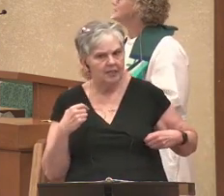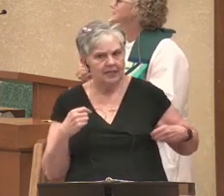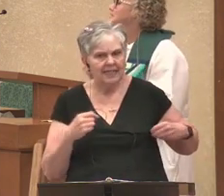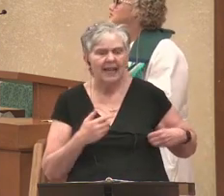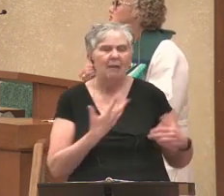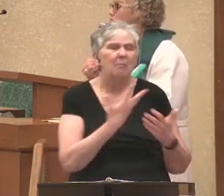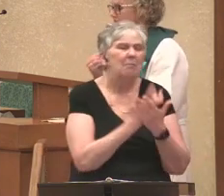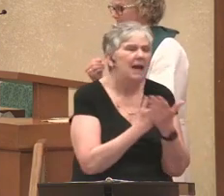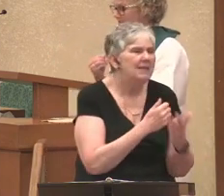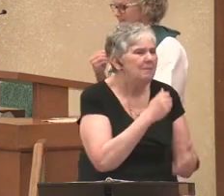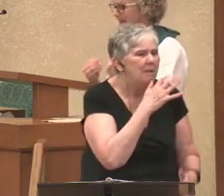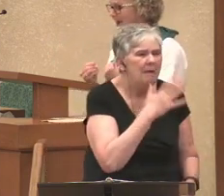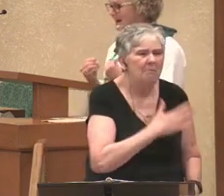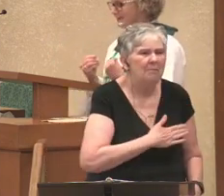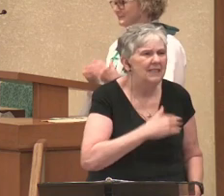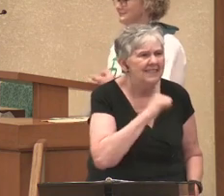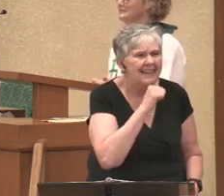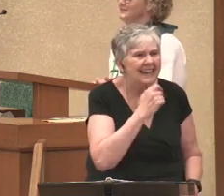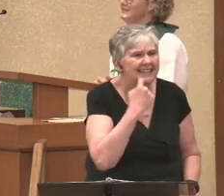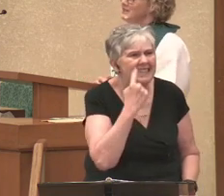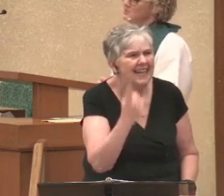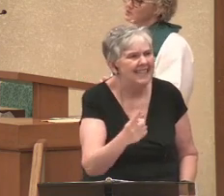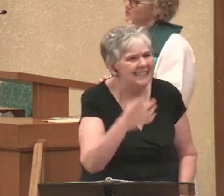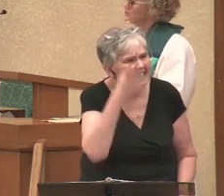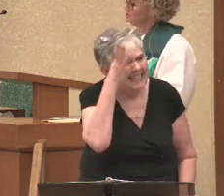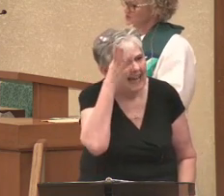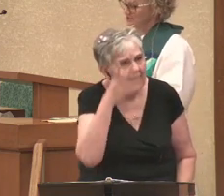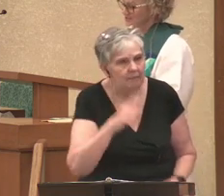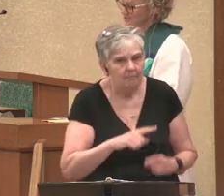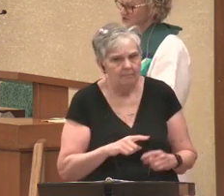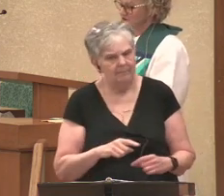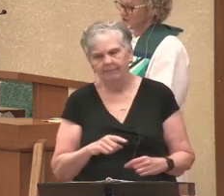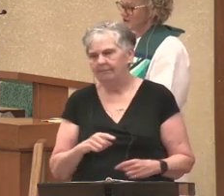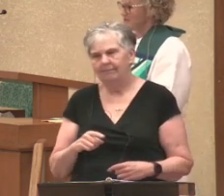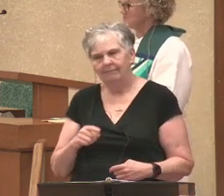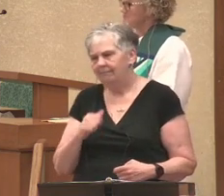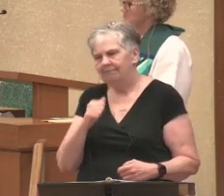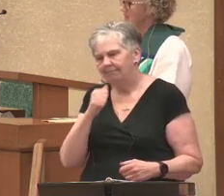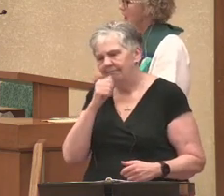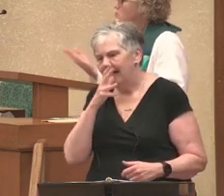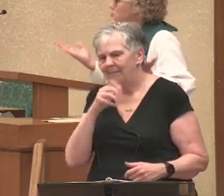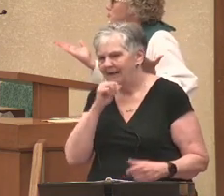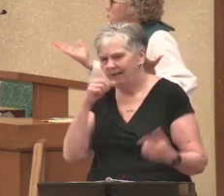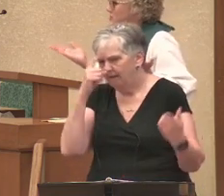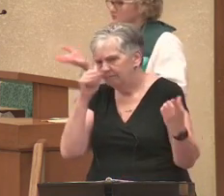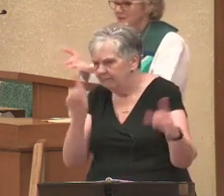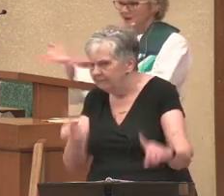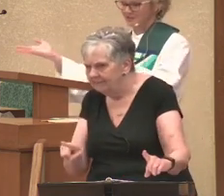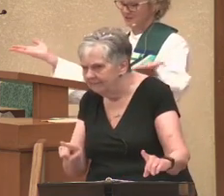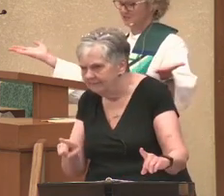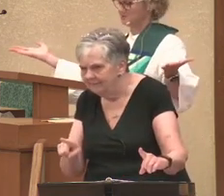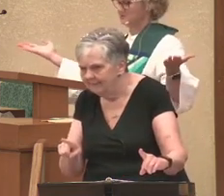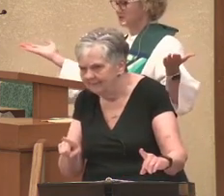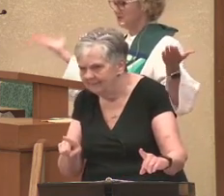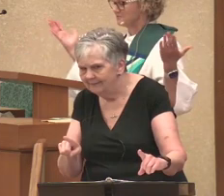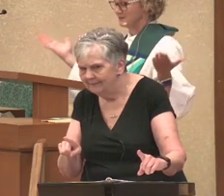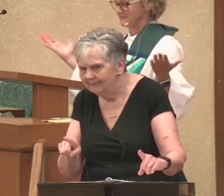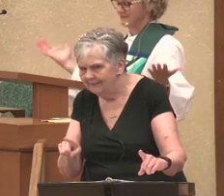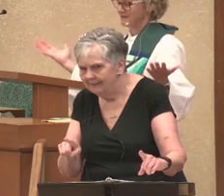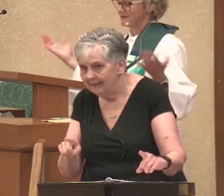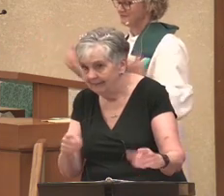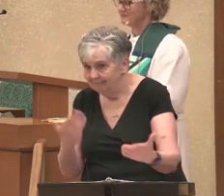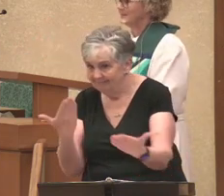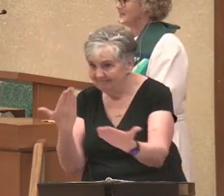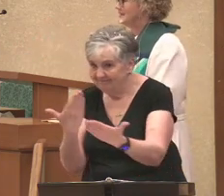mom, please don't tell Dad. But she wouldn't agree. How could she? The evidence was all